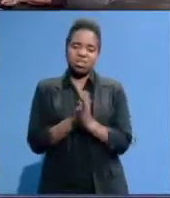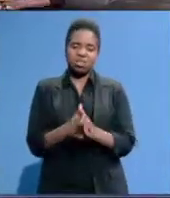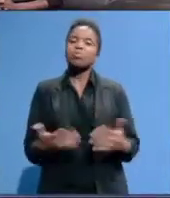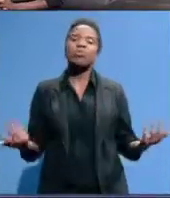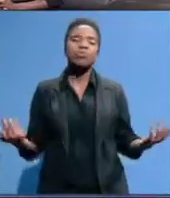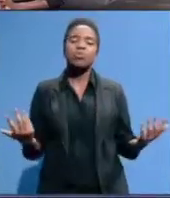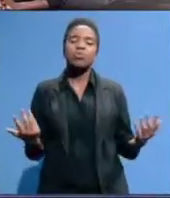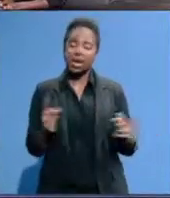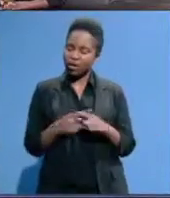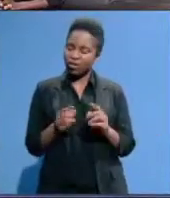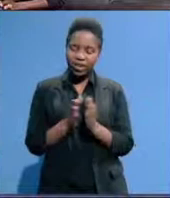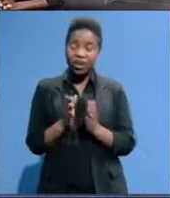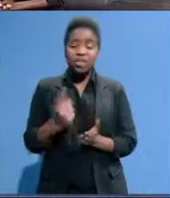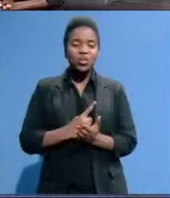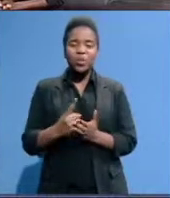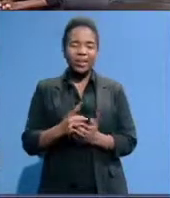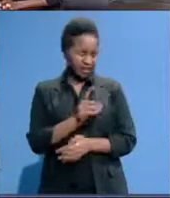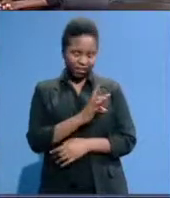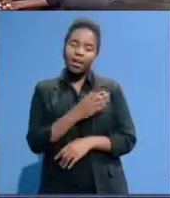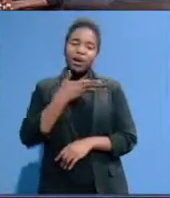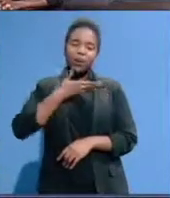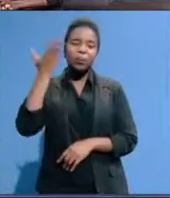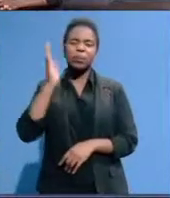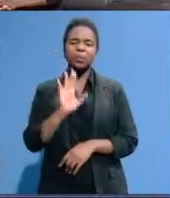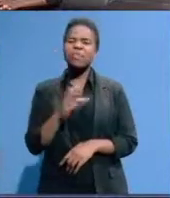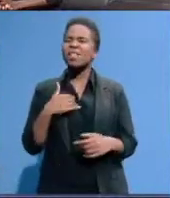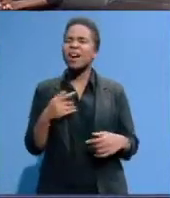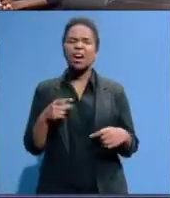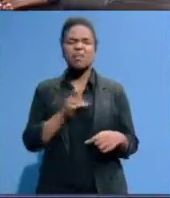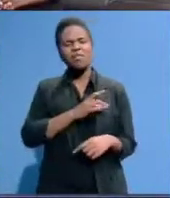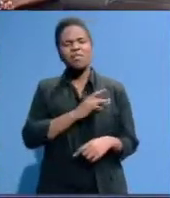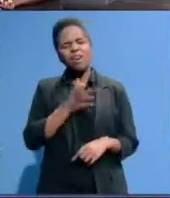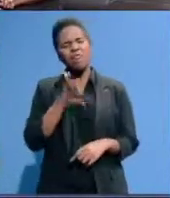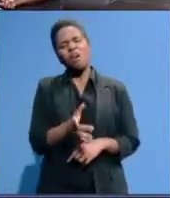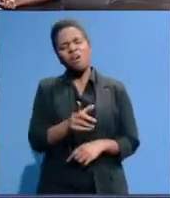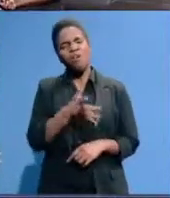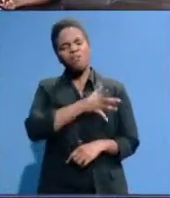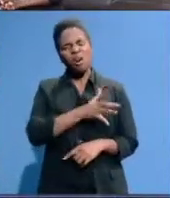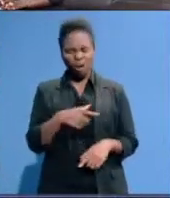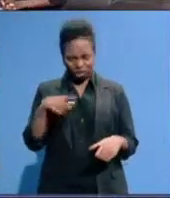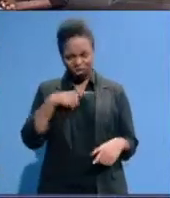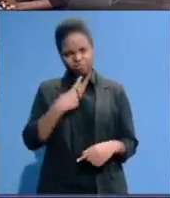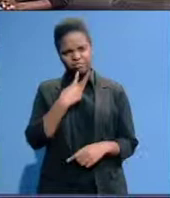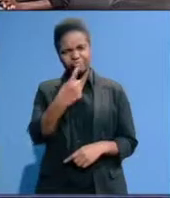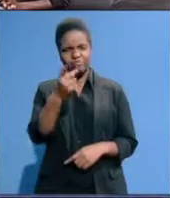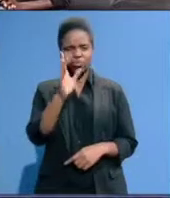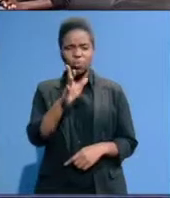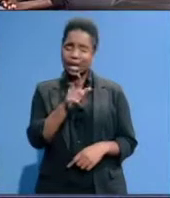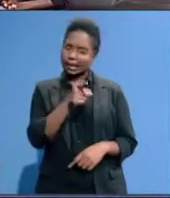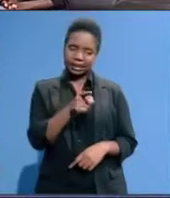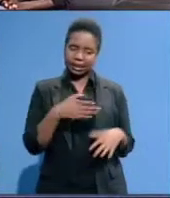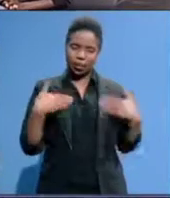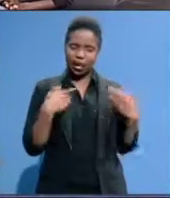know what I mean? I don't have an excuse. I'm like, okay, what am I? So, Fear's not part of the